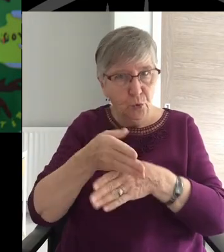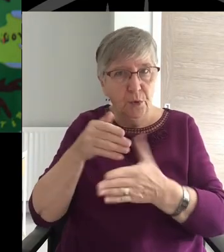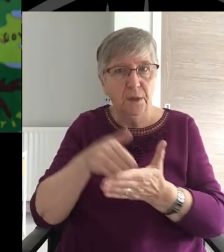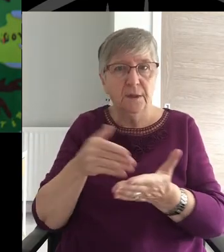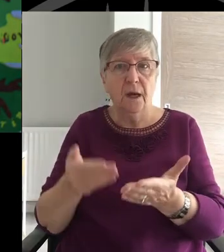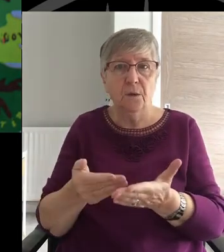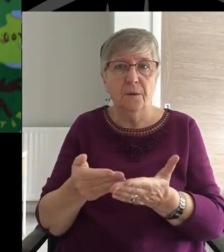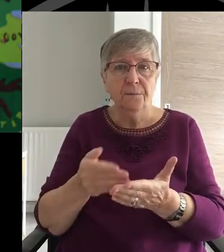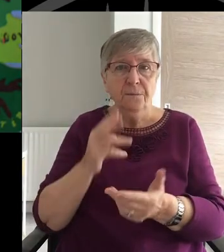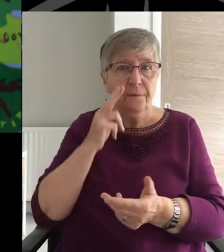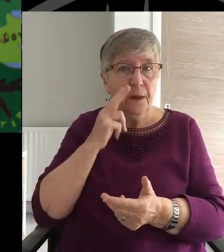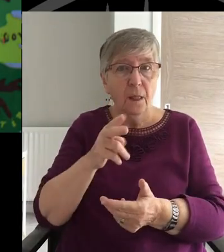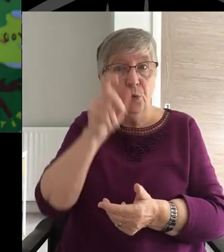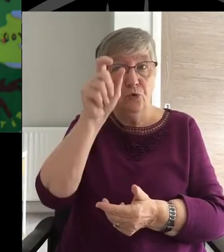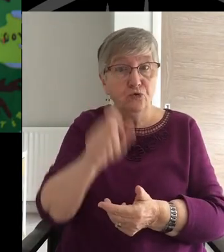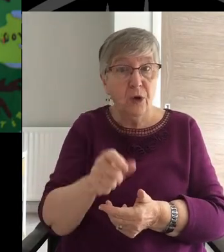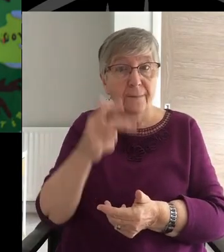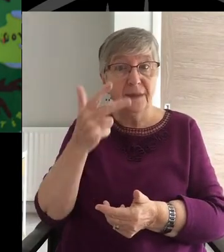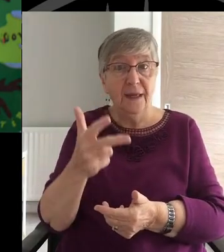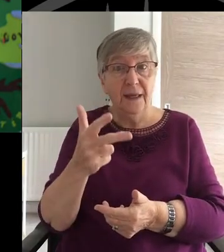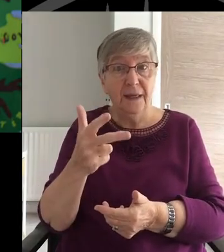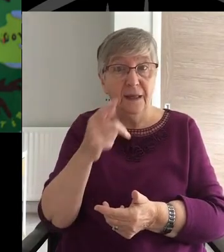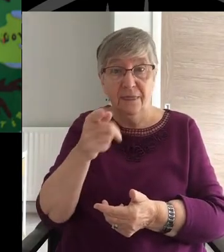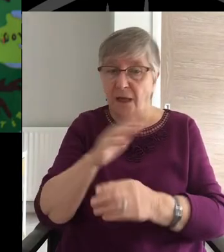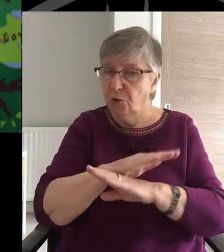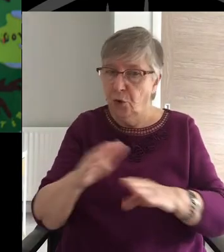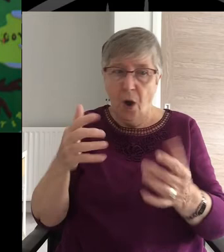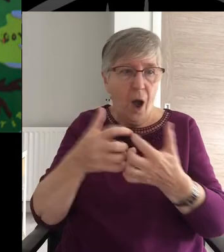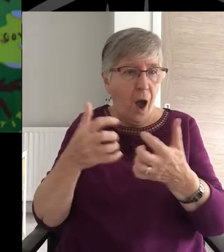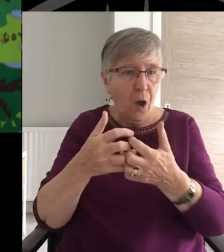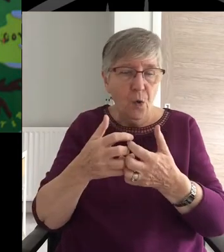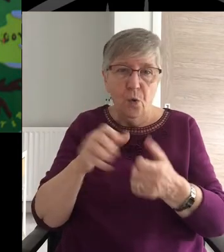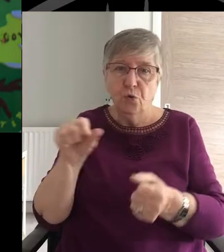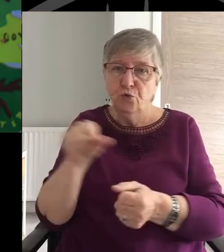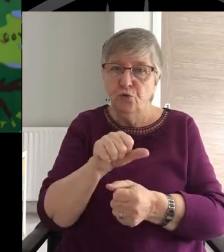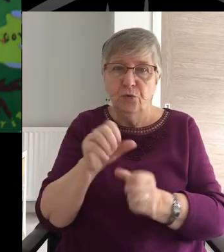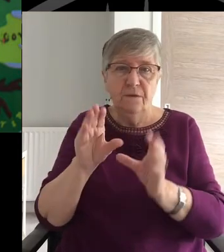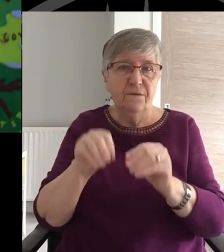Look at chapter 8. That's not how it should end up.